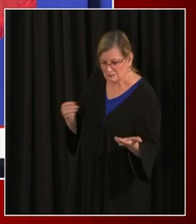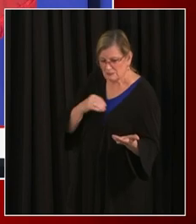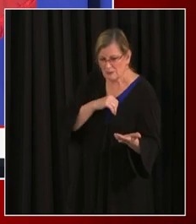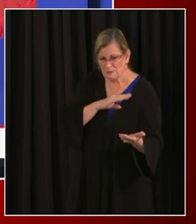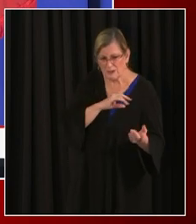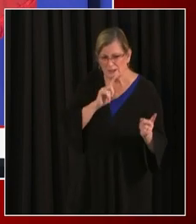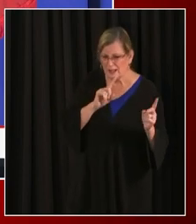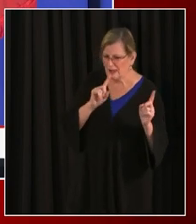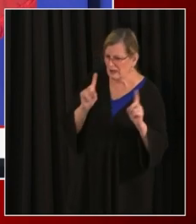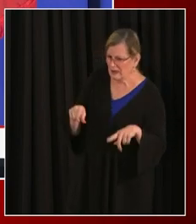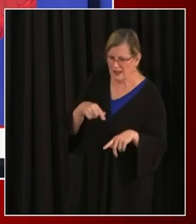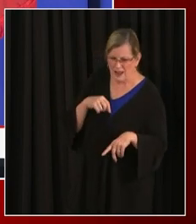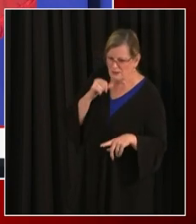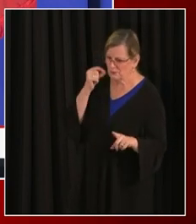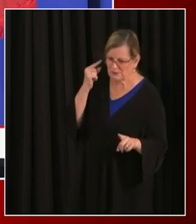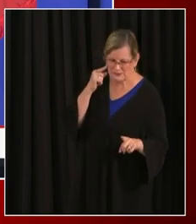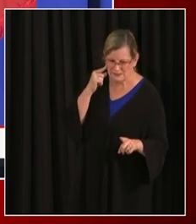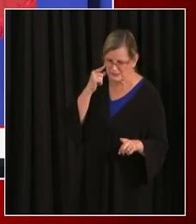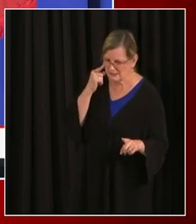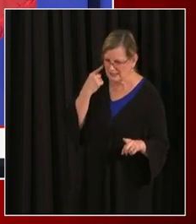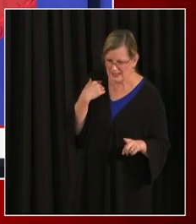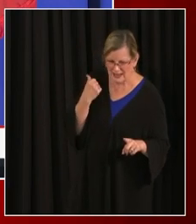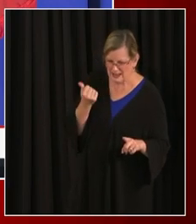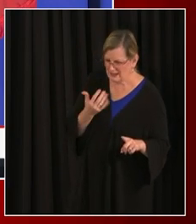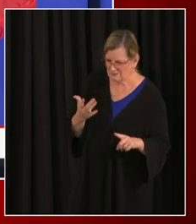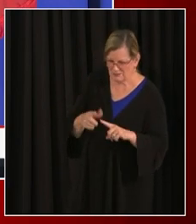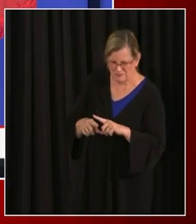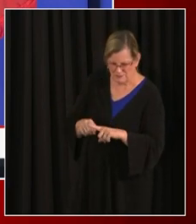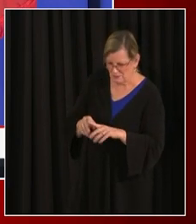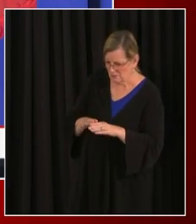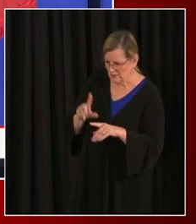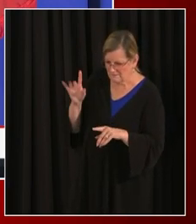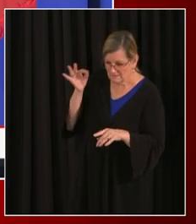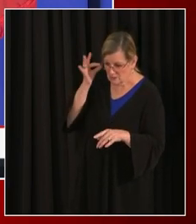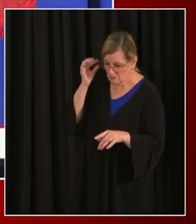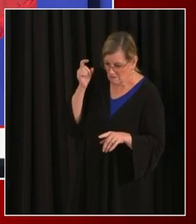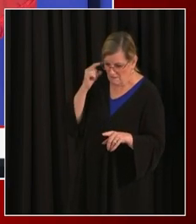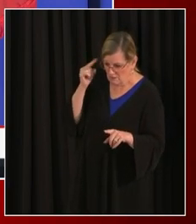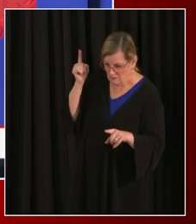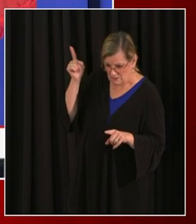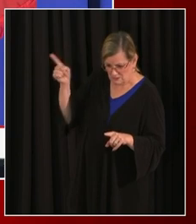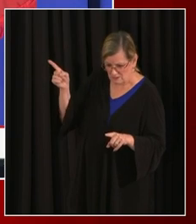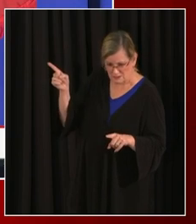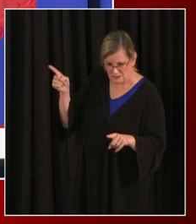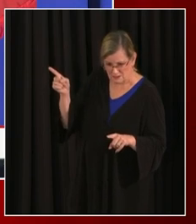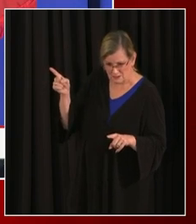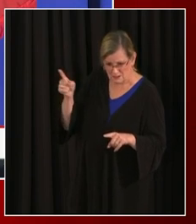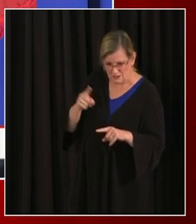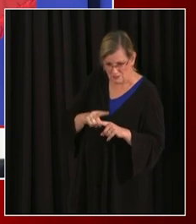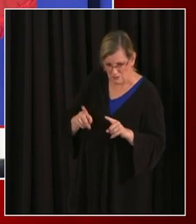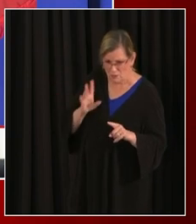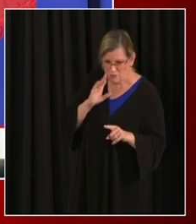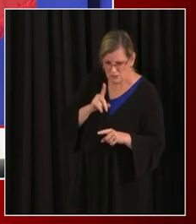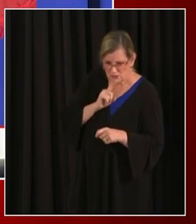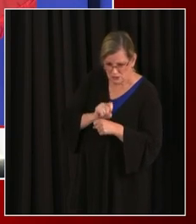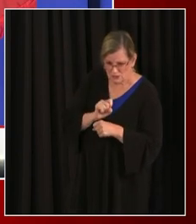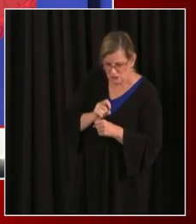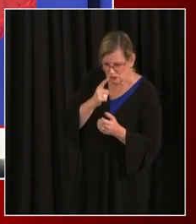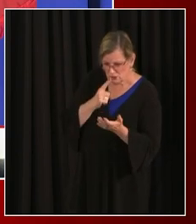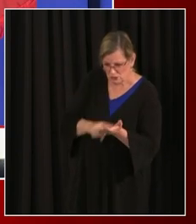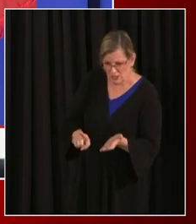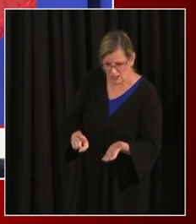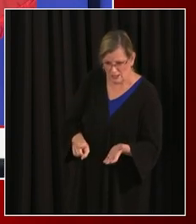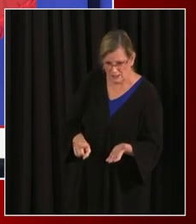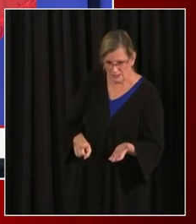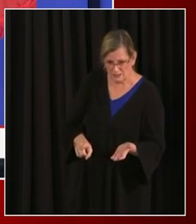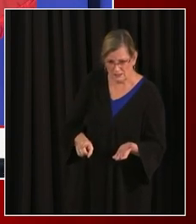don't think that we have anything pending with the federal government, Mark, but we'll certainly check.